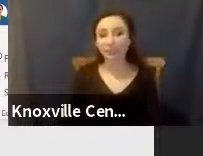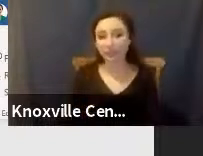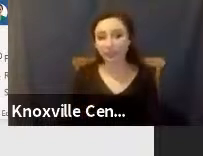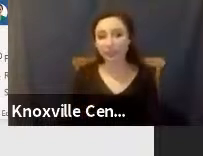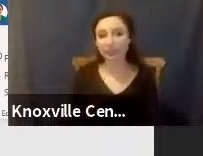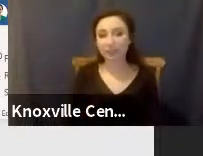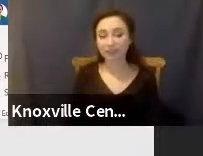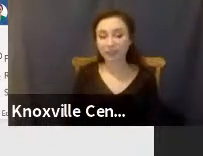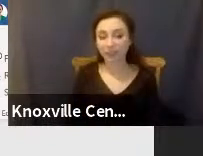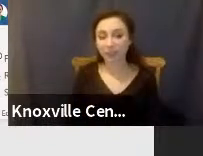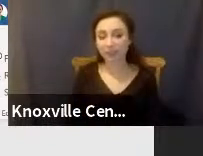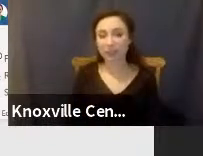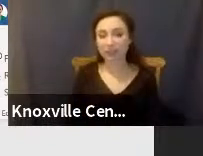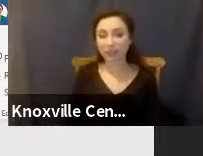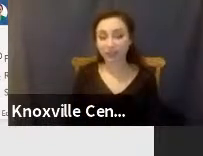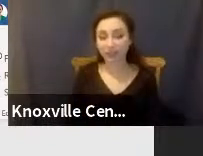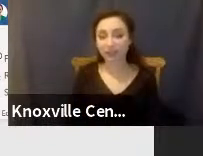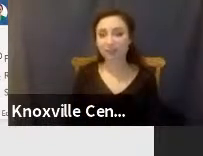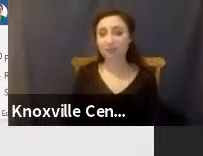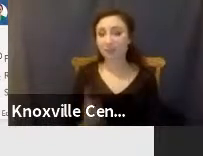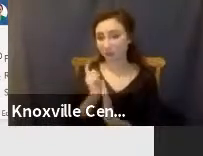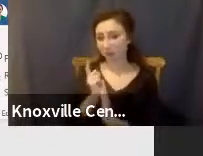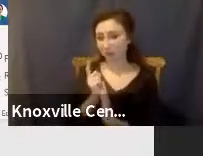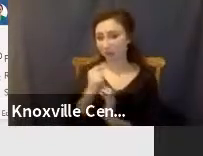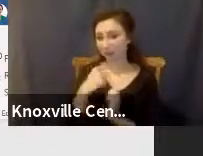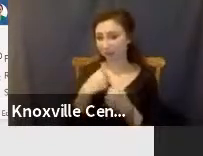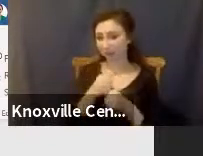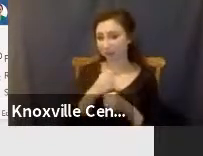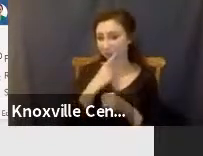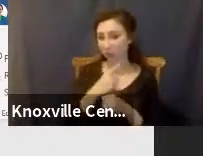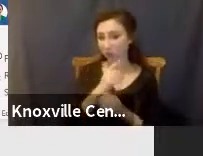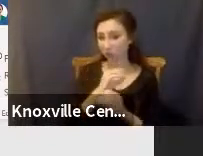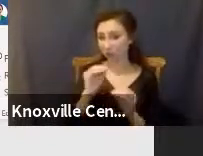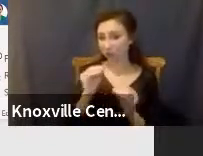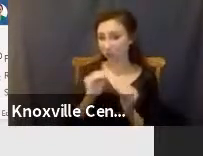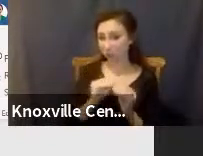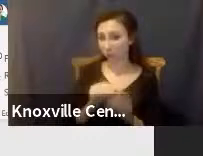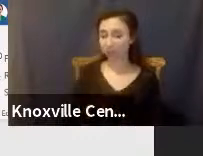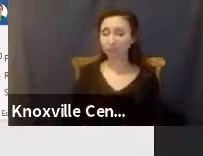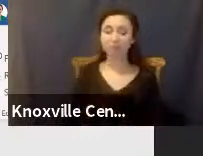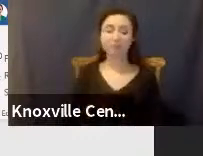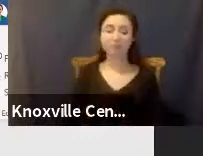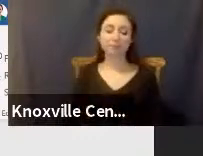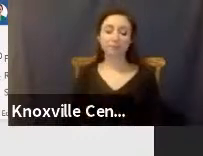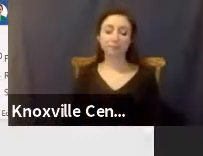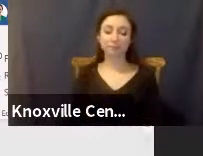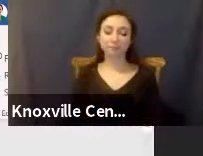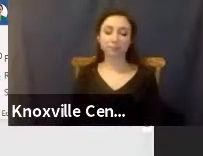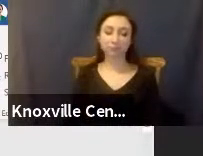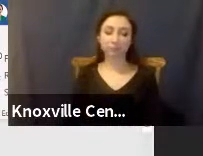already? Okay. Give me a moment. Let me make sure there aren't any others.